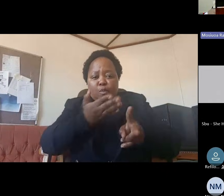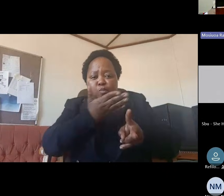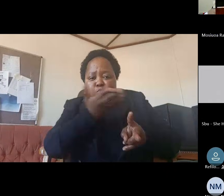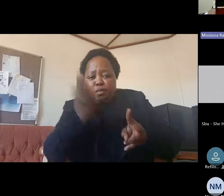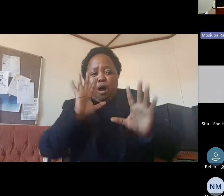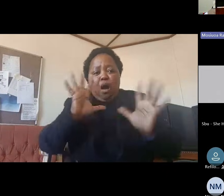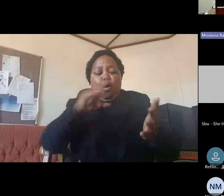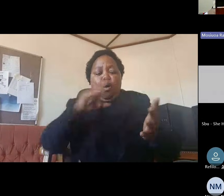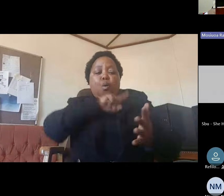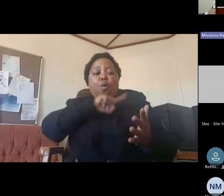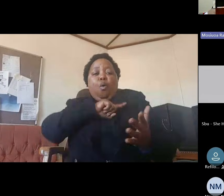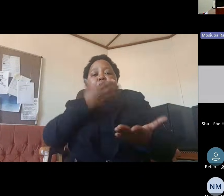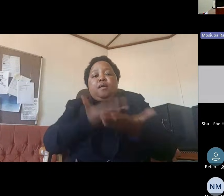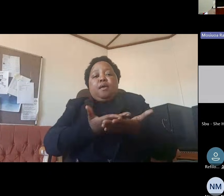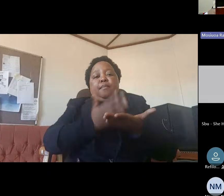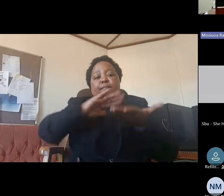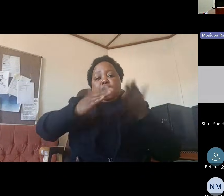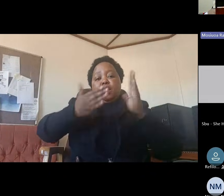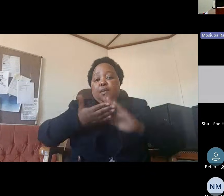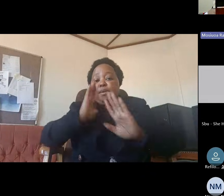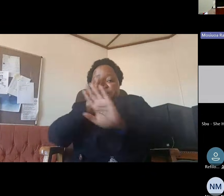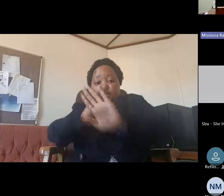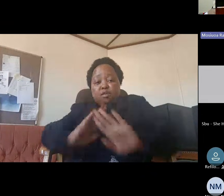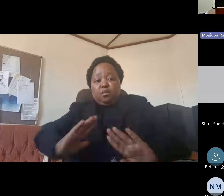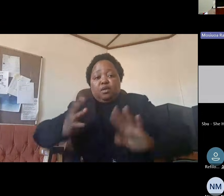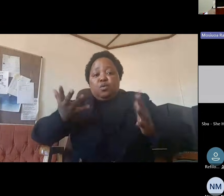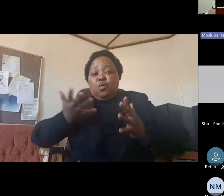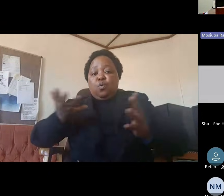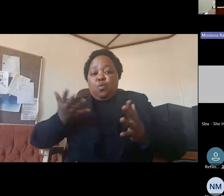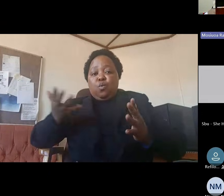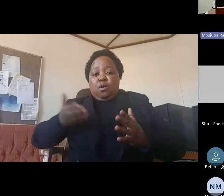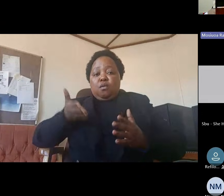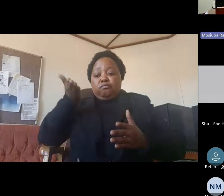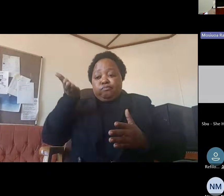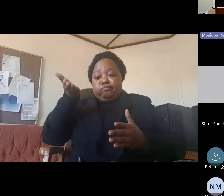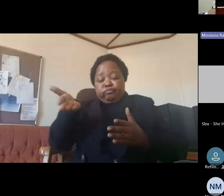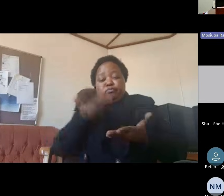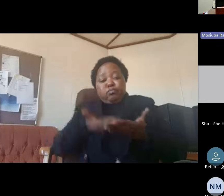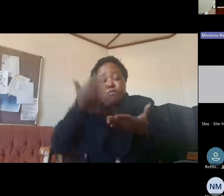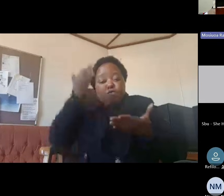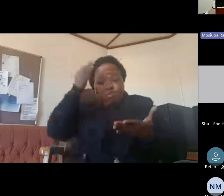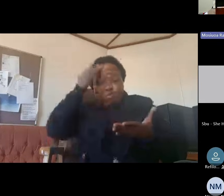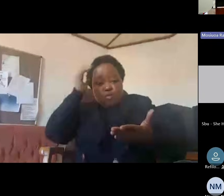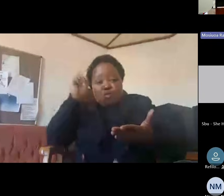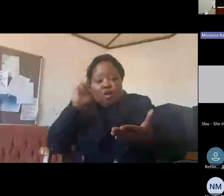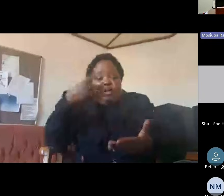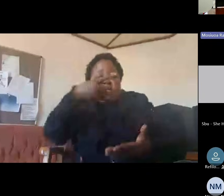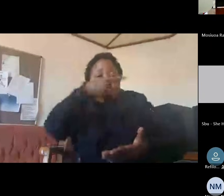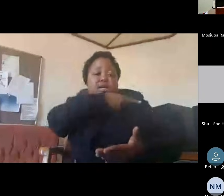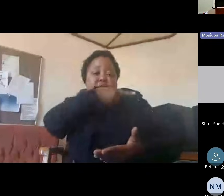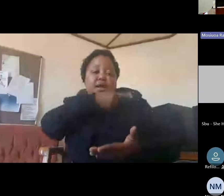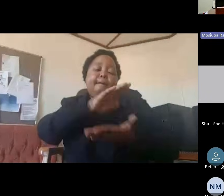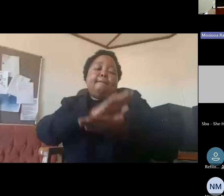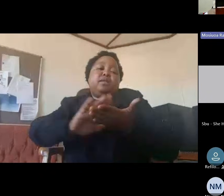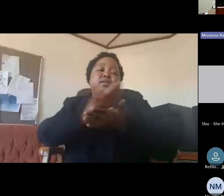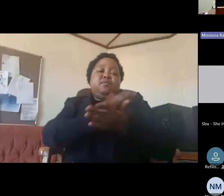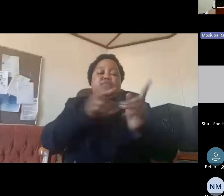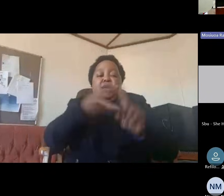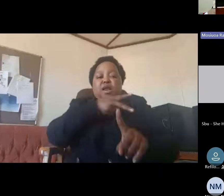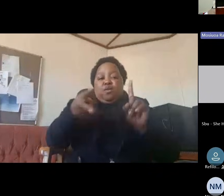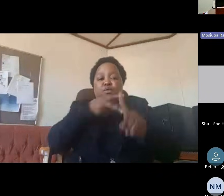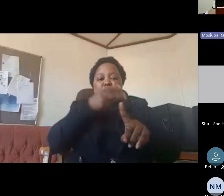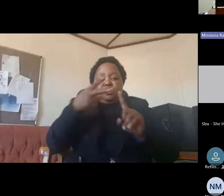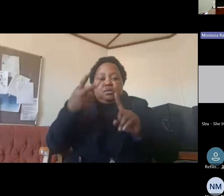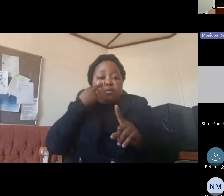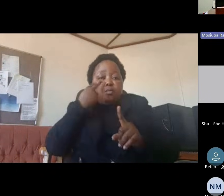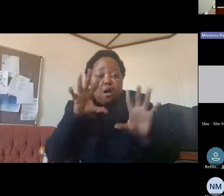space where he or she knows that what is GBV, how does it look like?